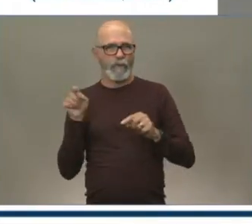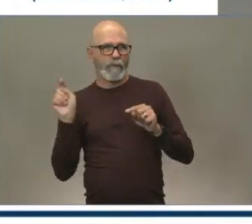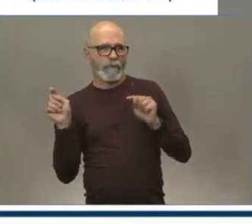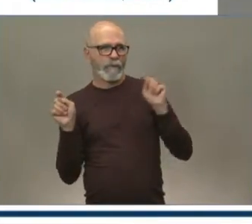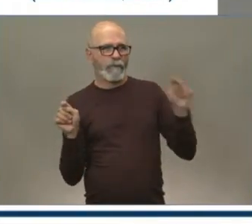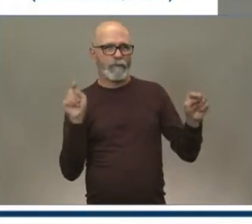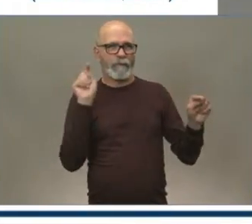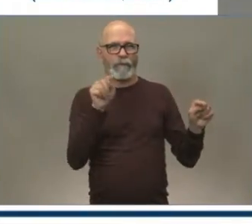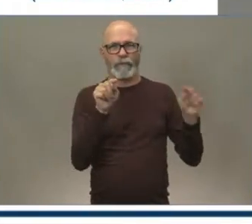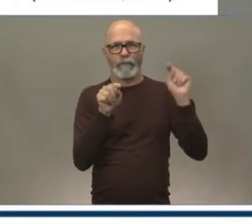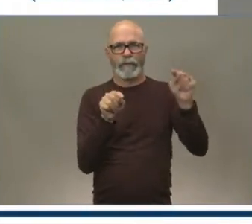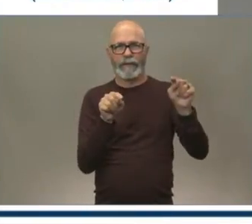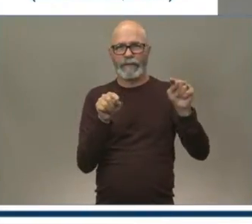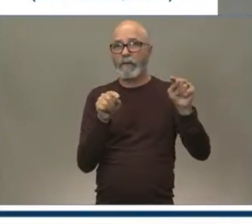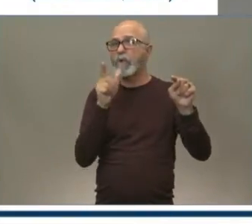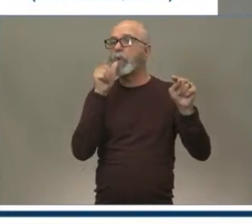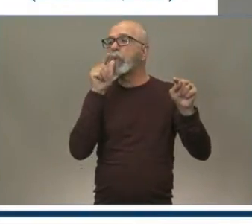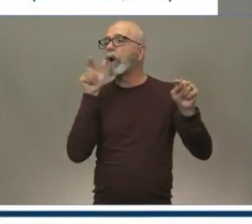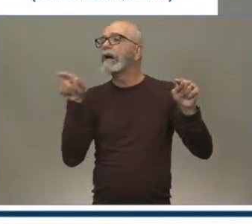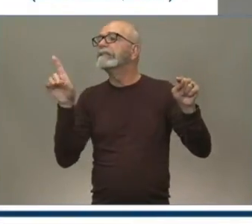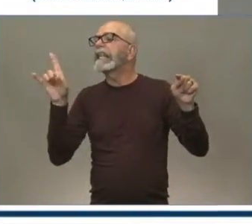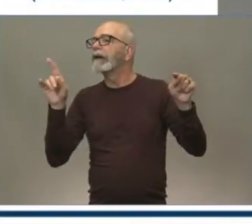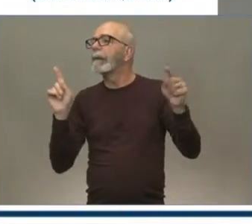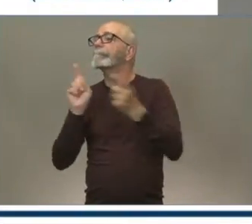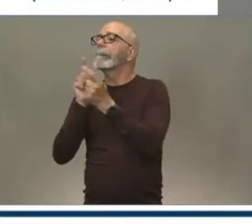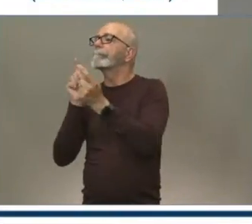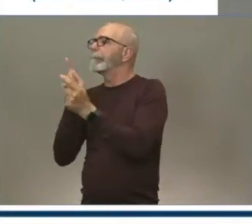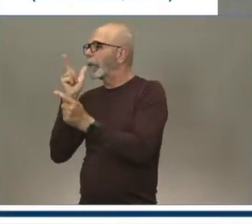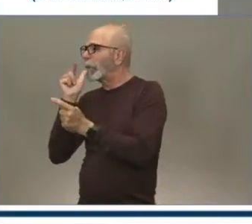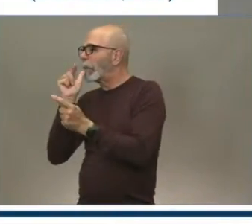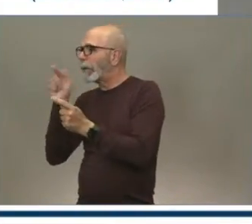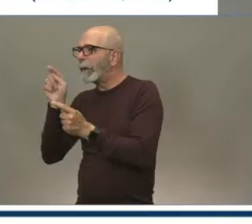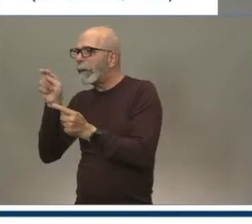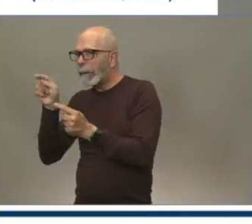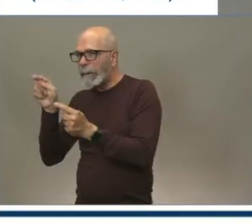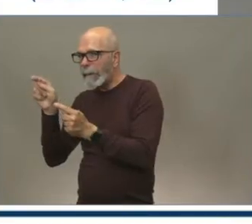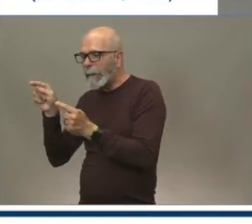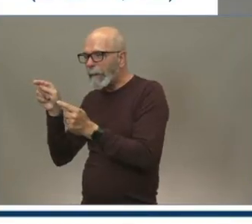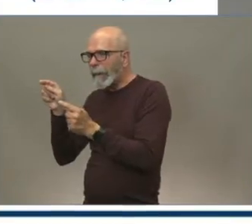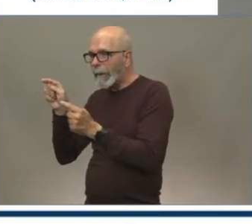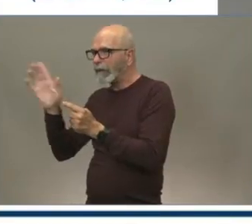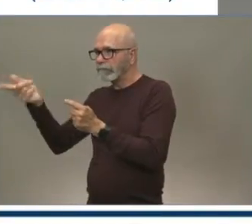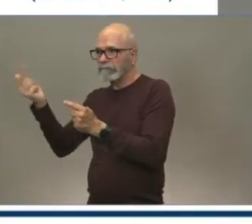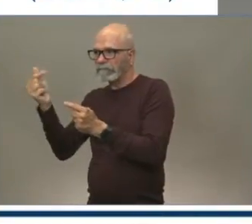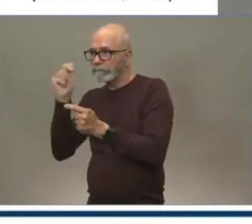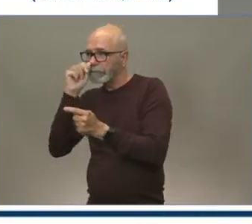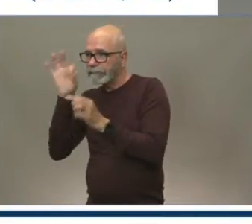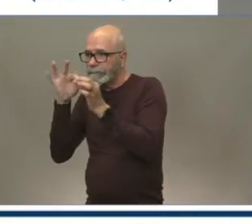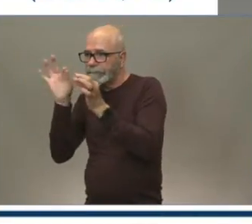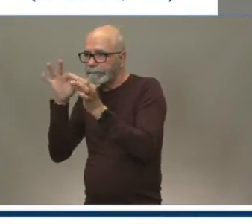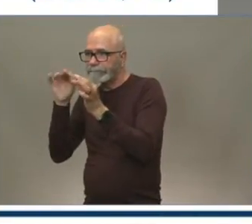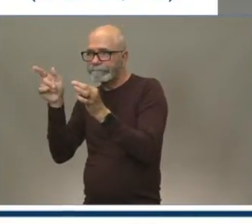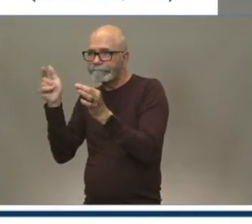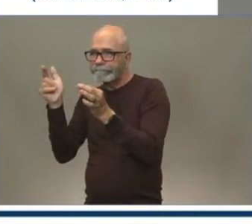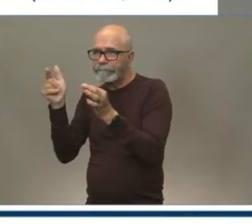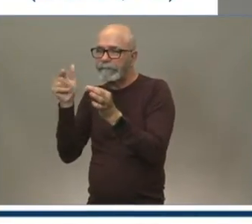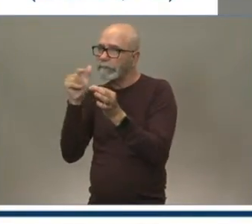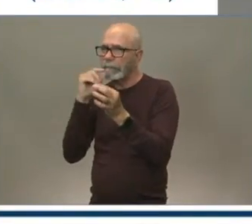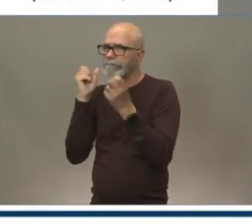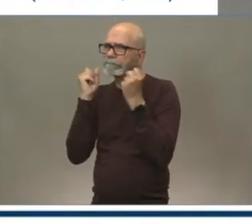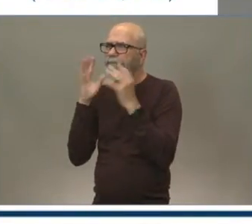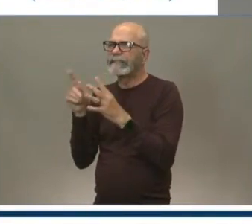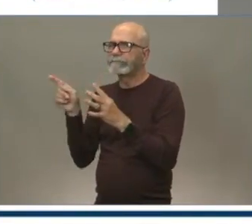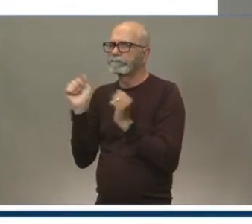the contacts in schools, as we isolate them and test them, we're not seeing very many cases occur from that. We're not, since